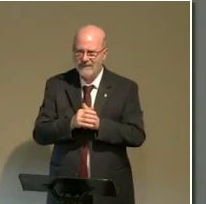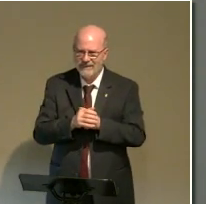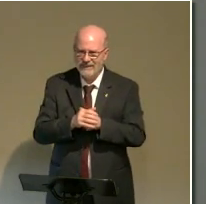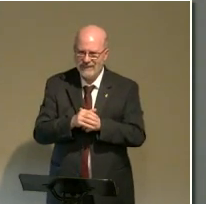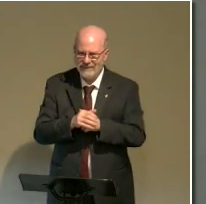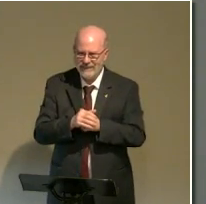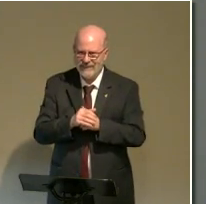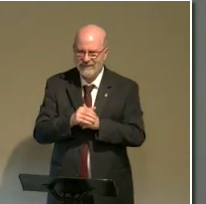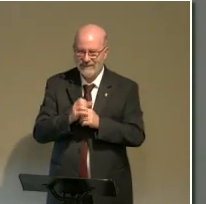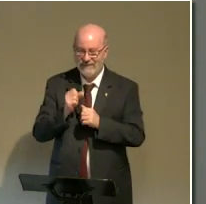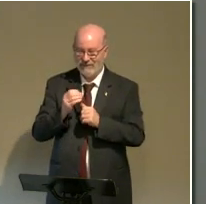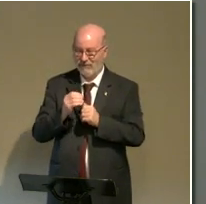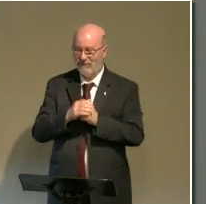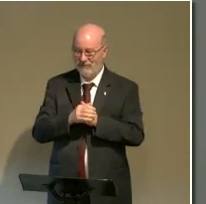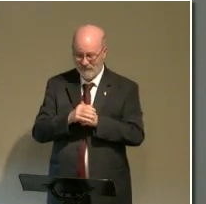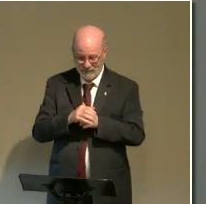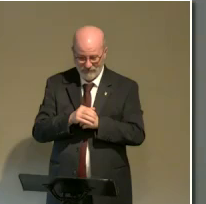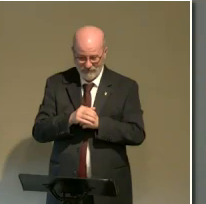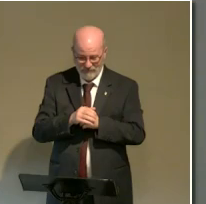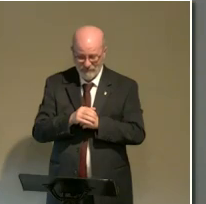so